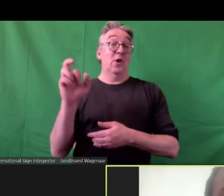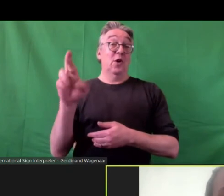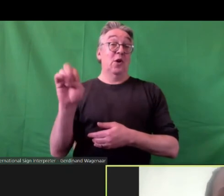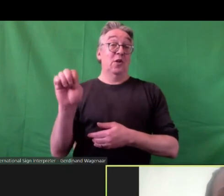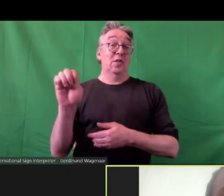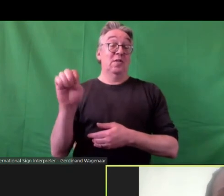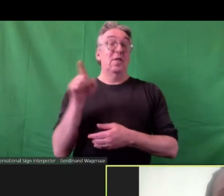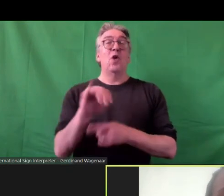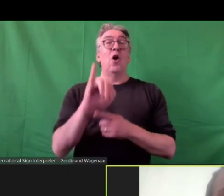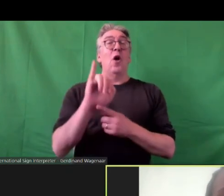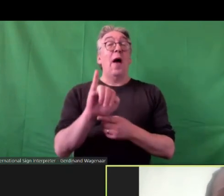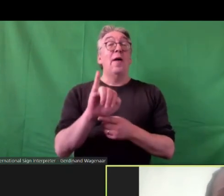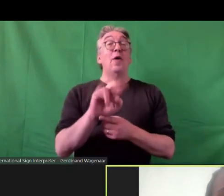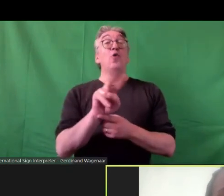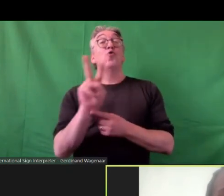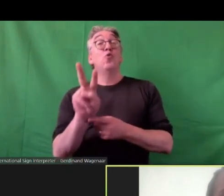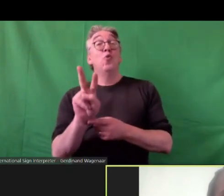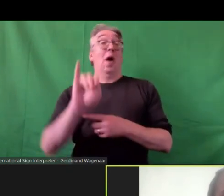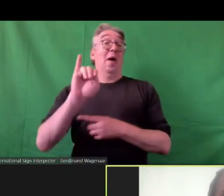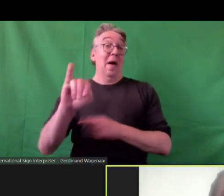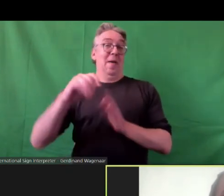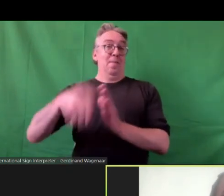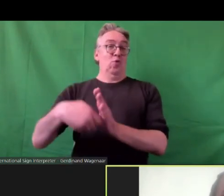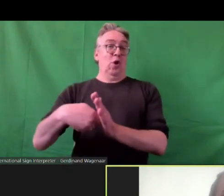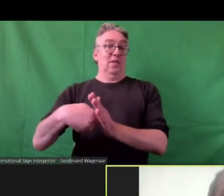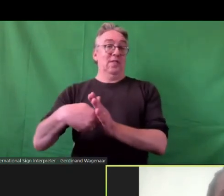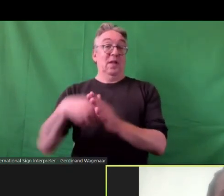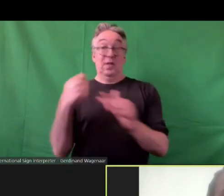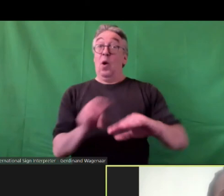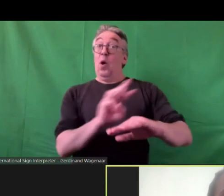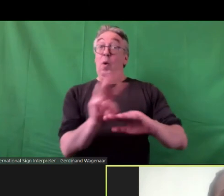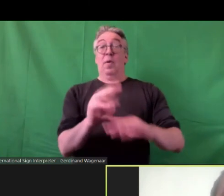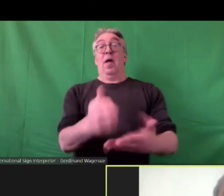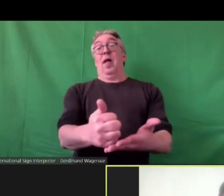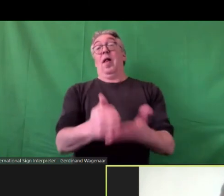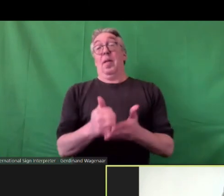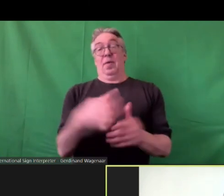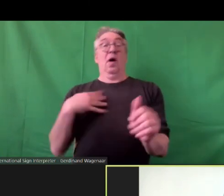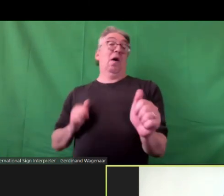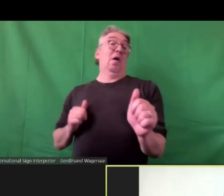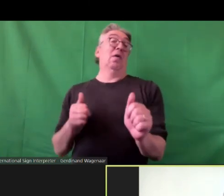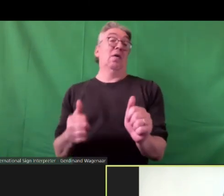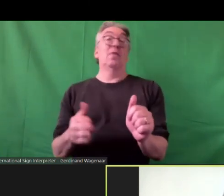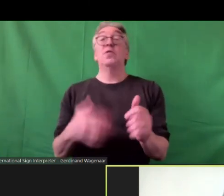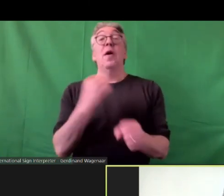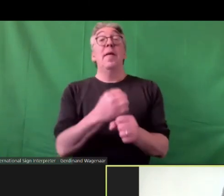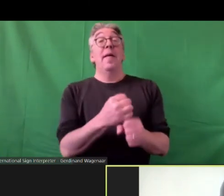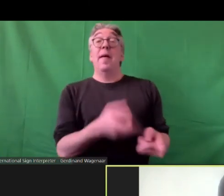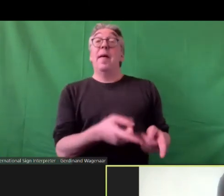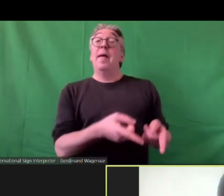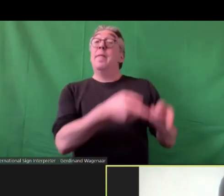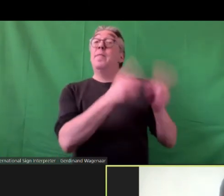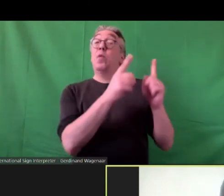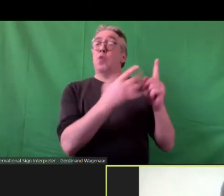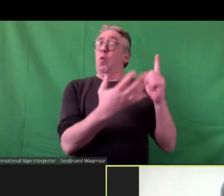platform, then we are able to bridge the gap in terms of employers accessing persons